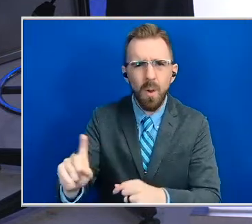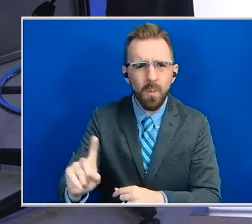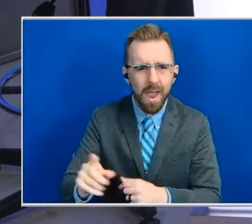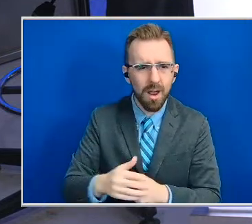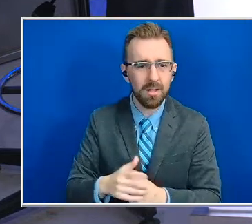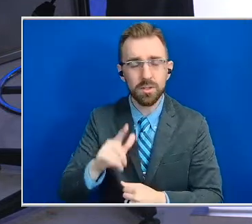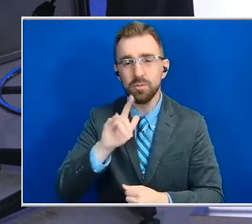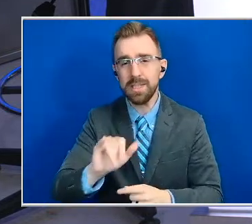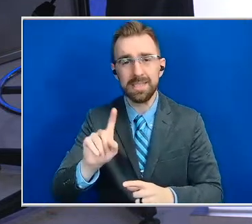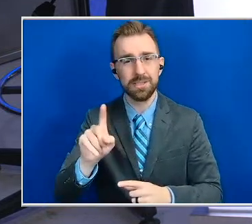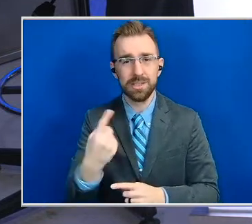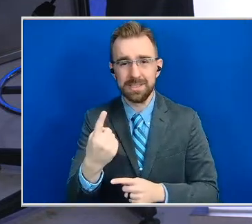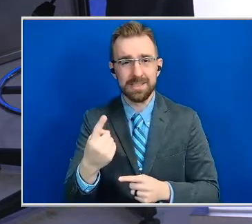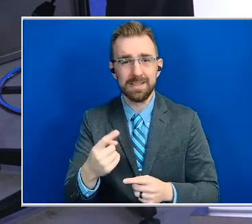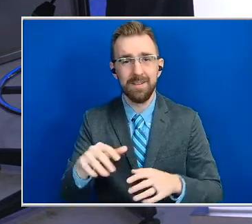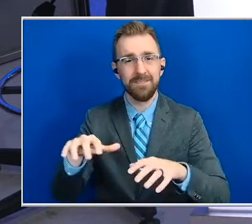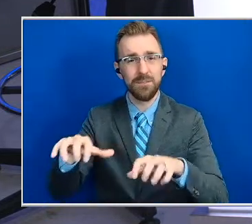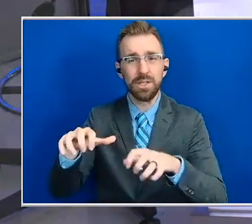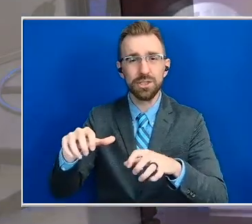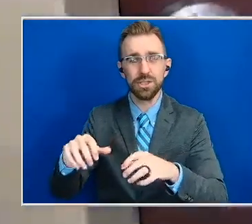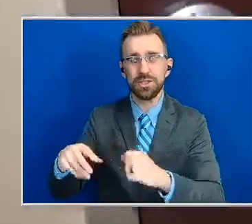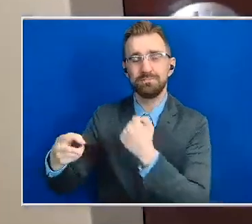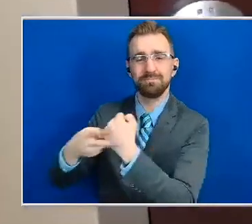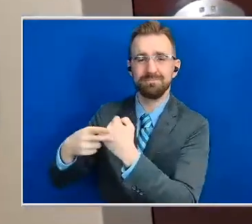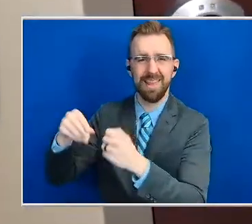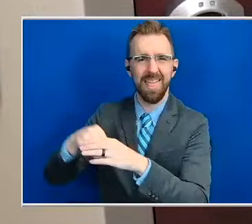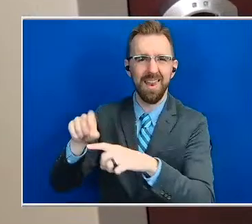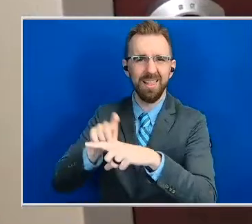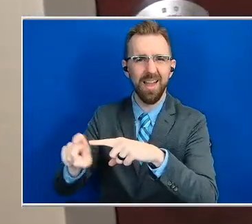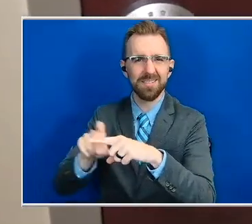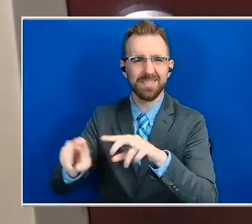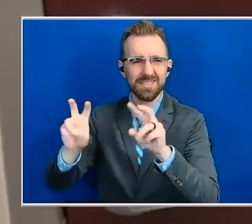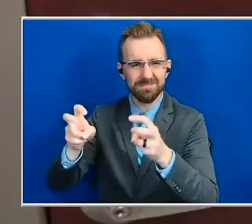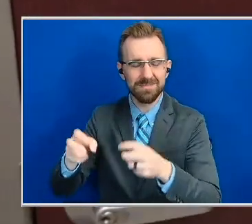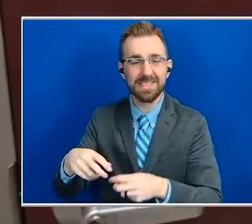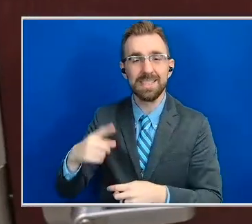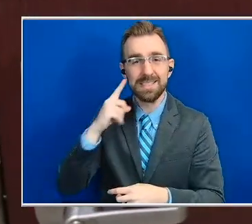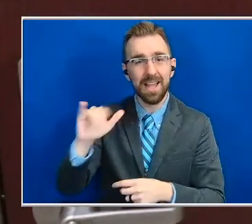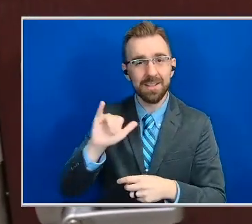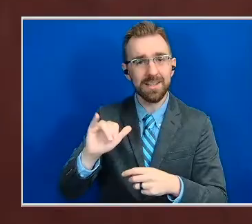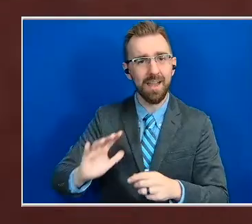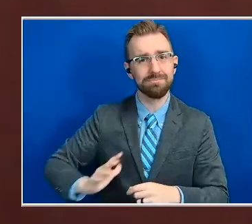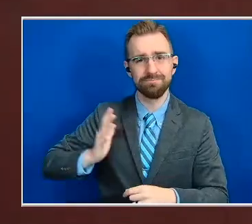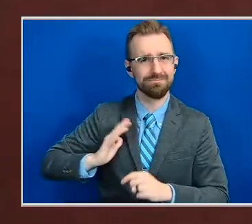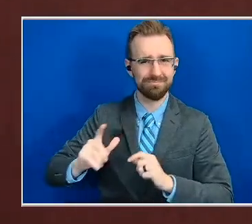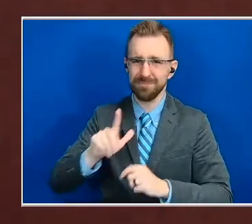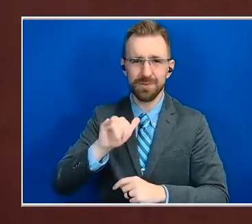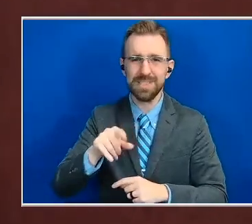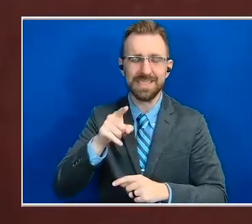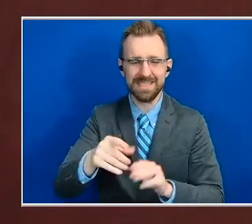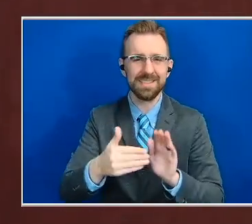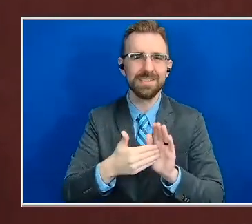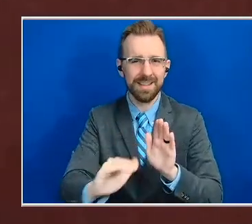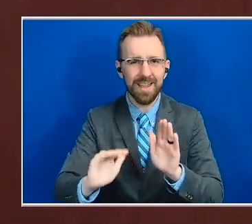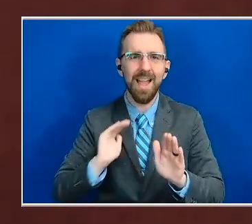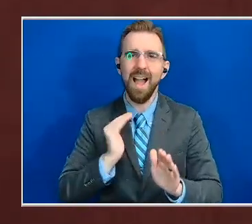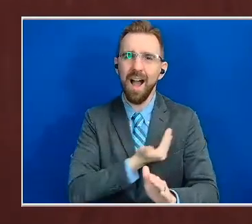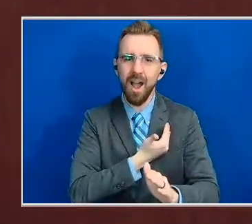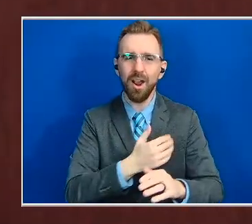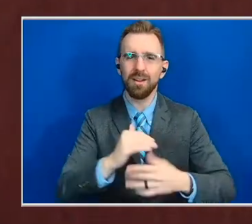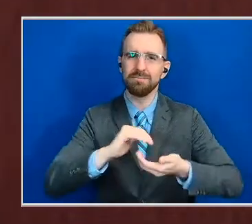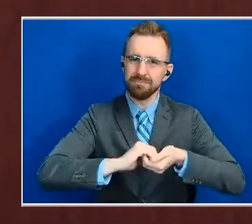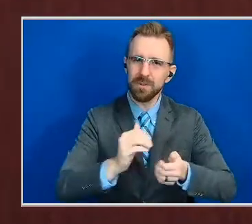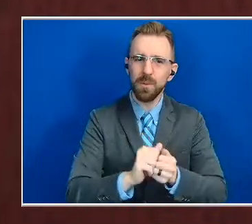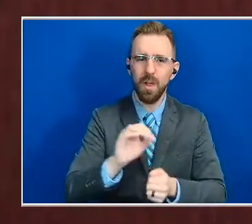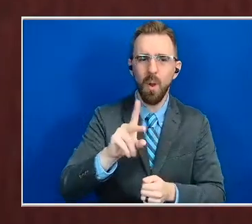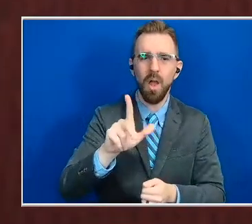a freezer that's in a closet. So our milk depot sounds like more than it is, but it's a reflection of our collaboration with Oklahoma Mother's Milk Bank, which is